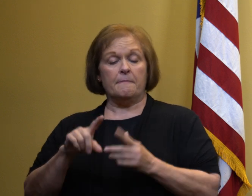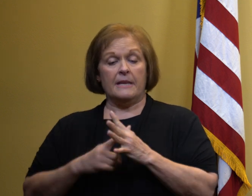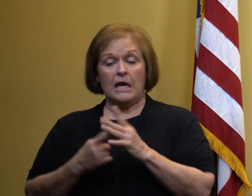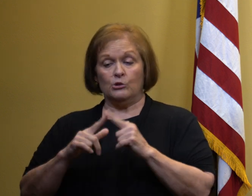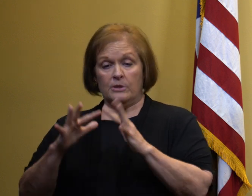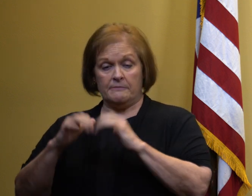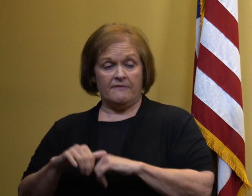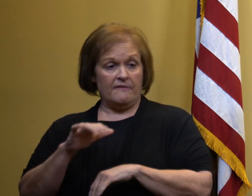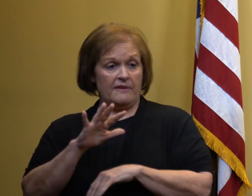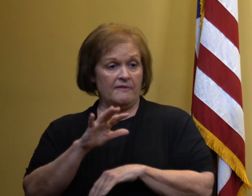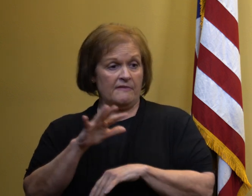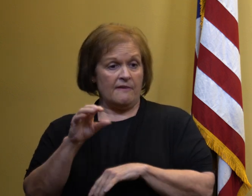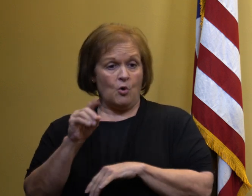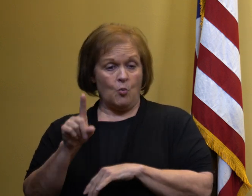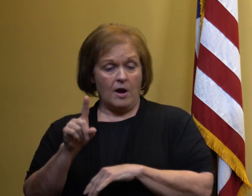demolishing 5501,